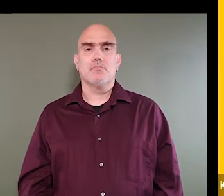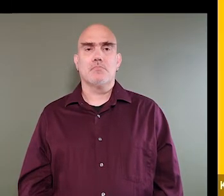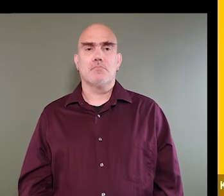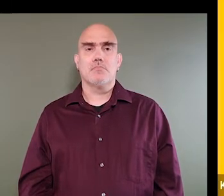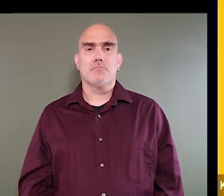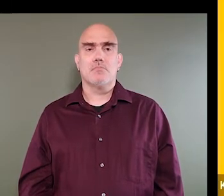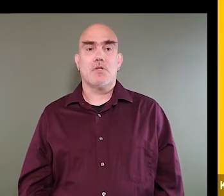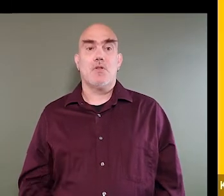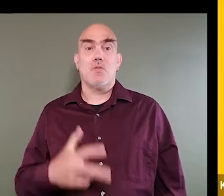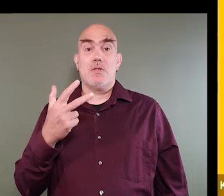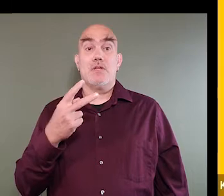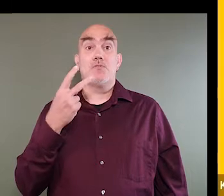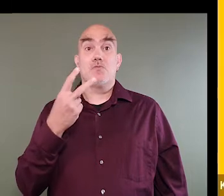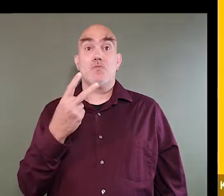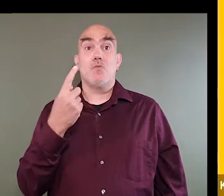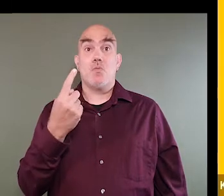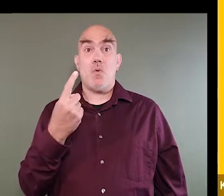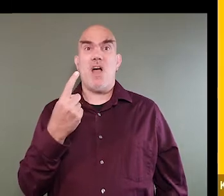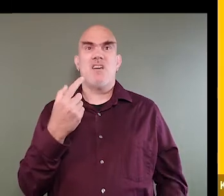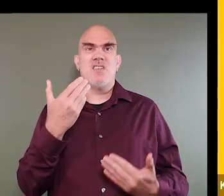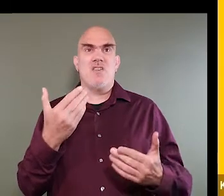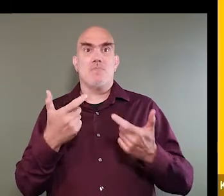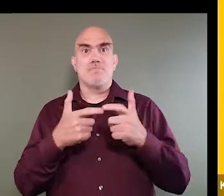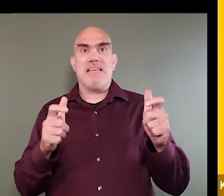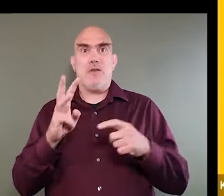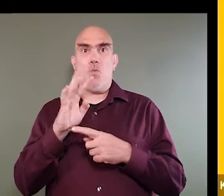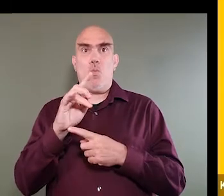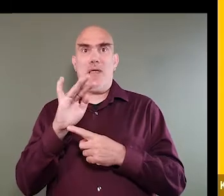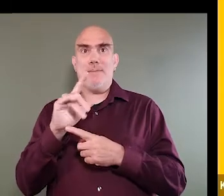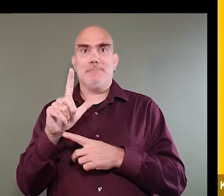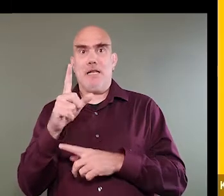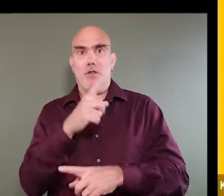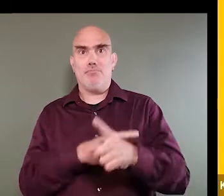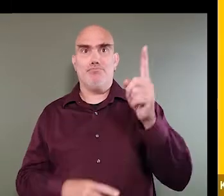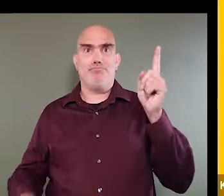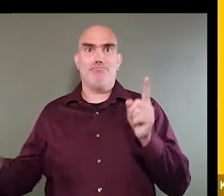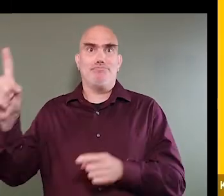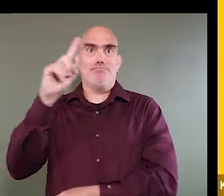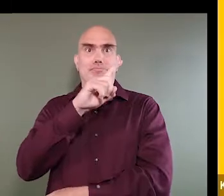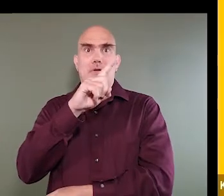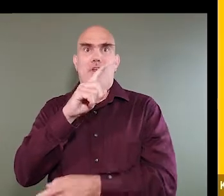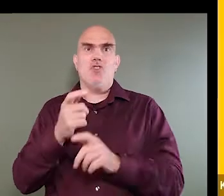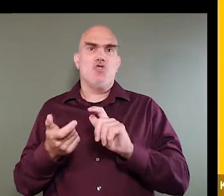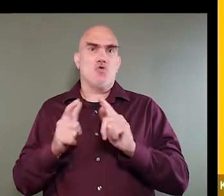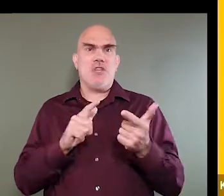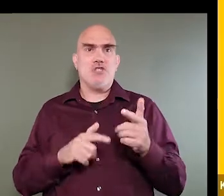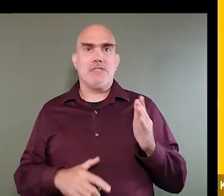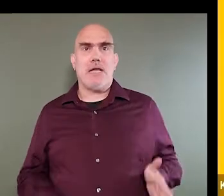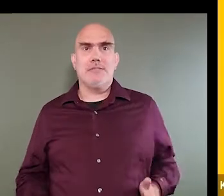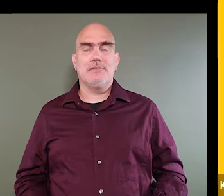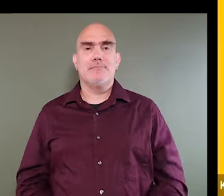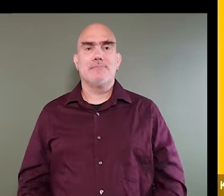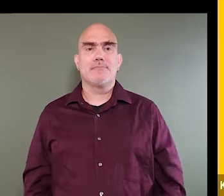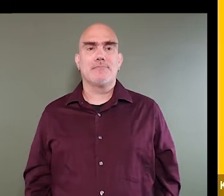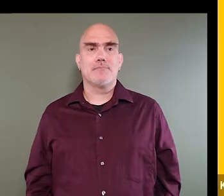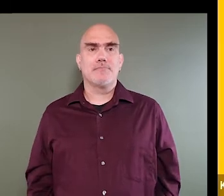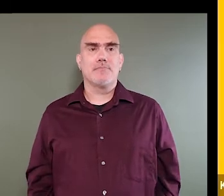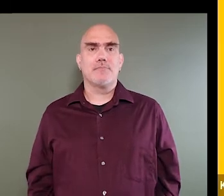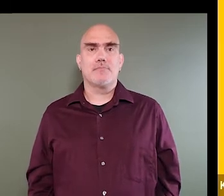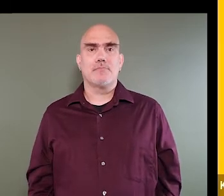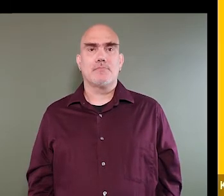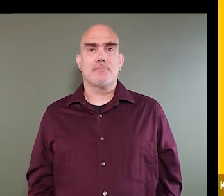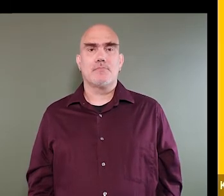Three, two, and one. Let's do a big windmill, switch sides. Ooh.